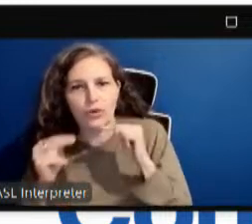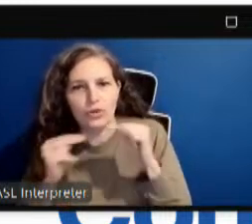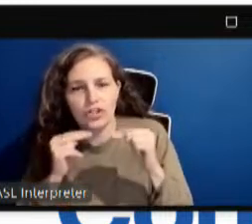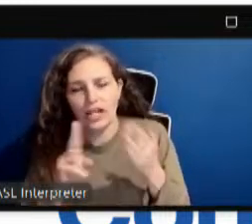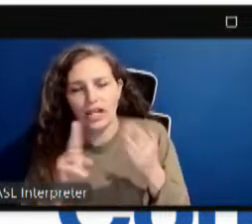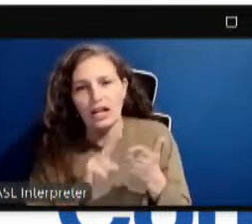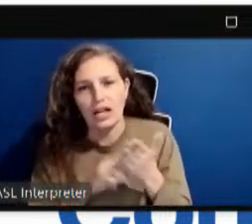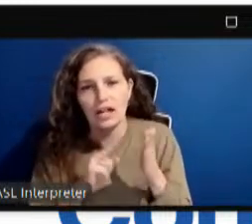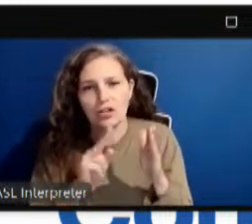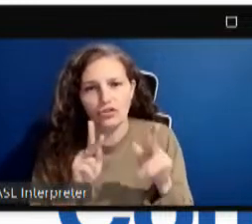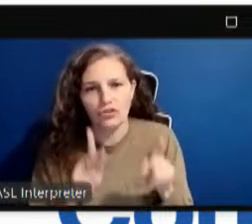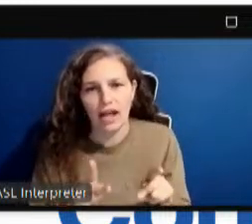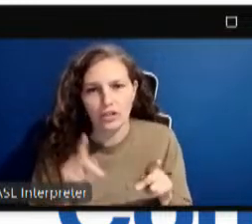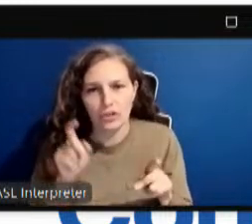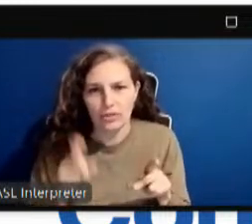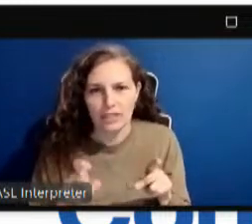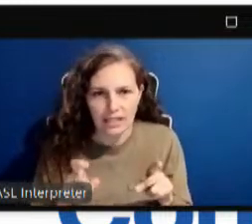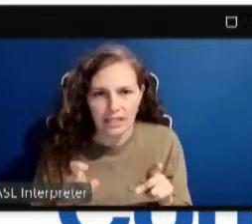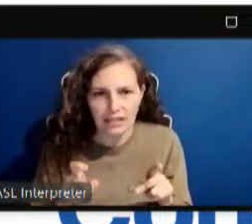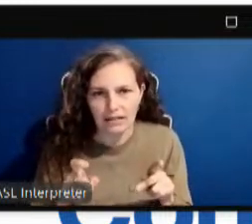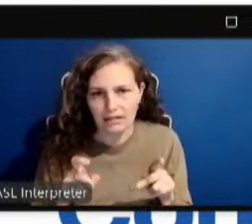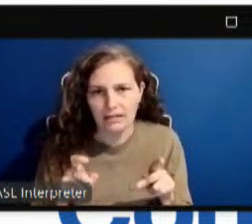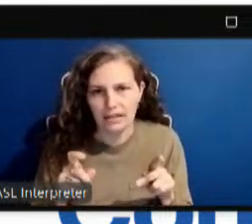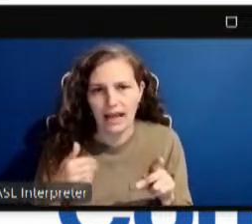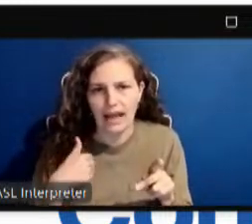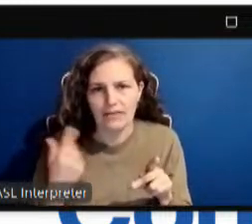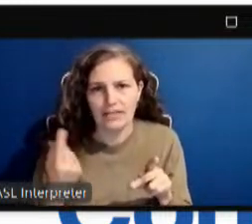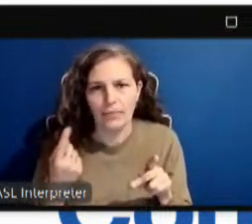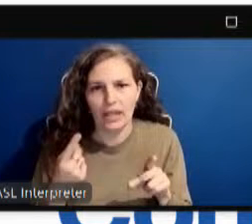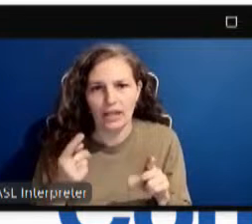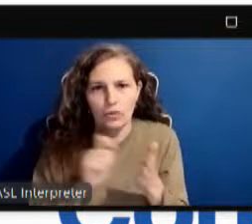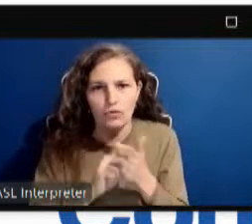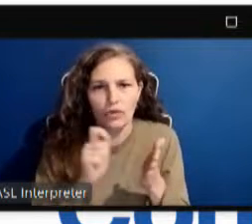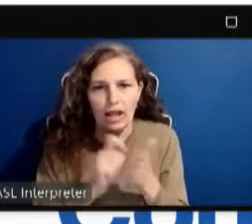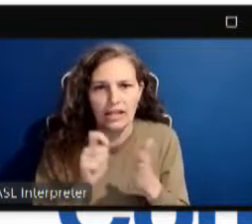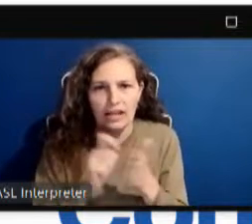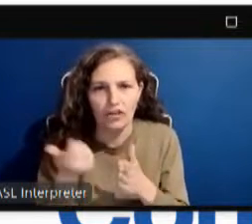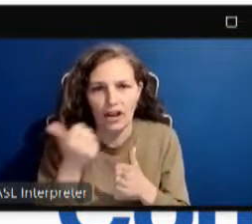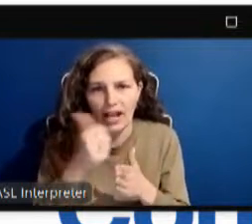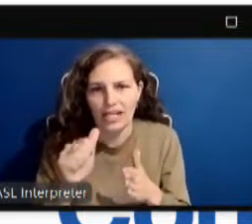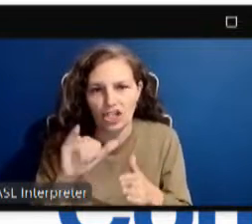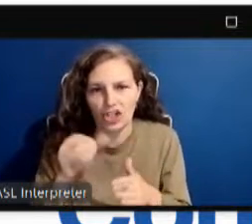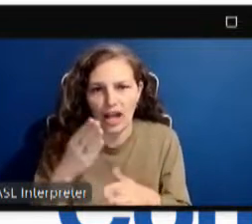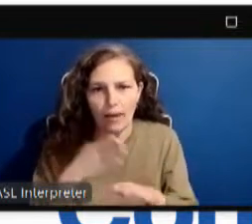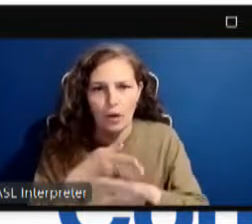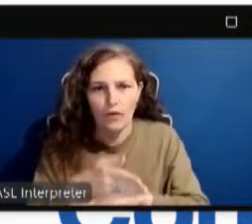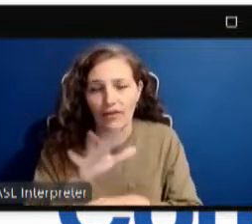law does require a written contract for jobs over $500.